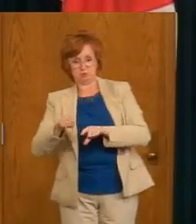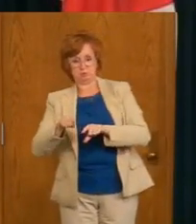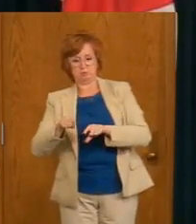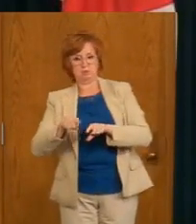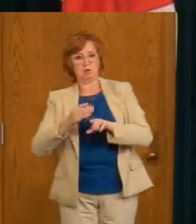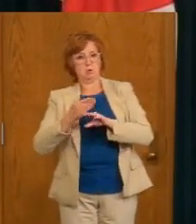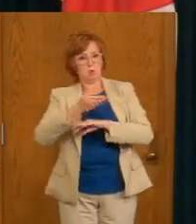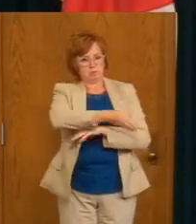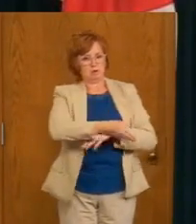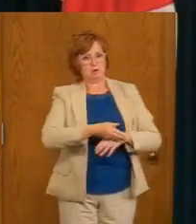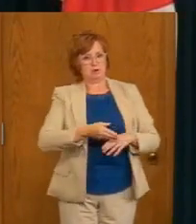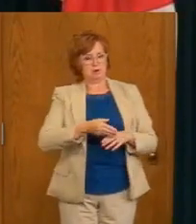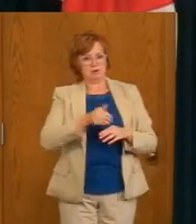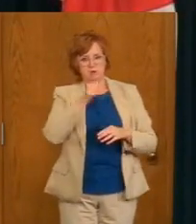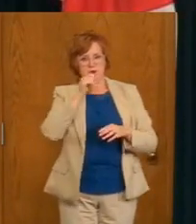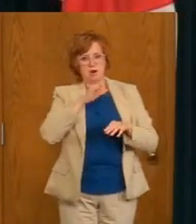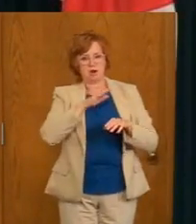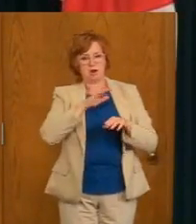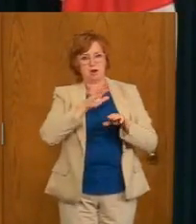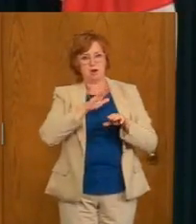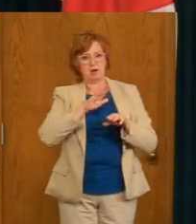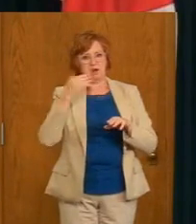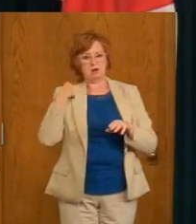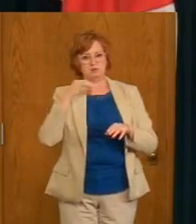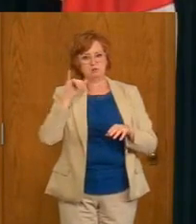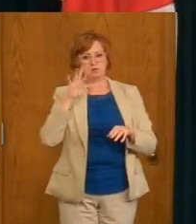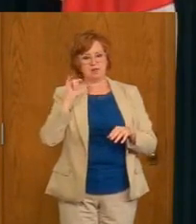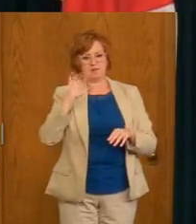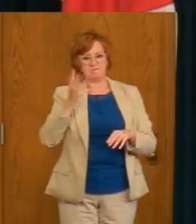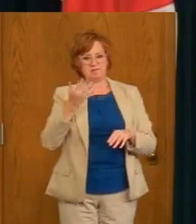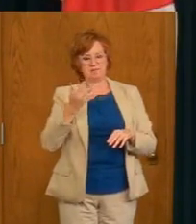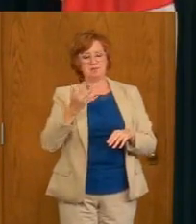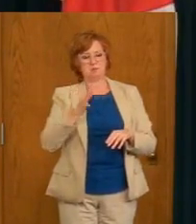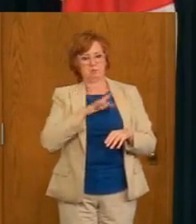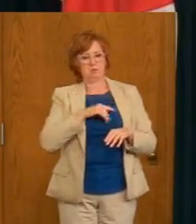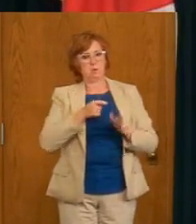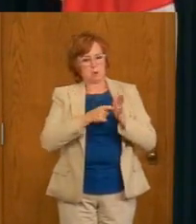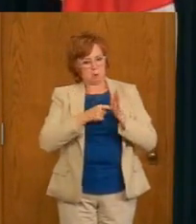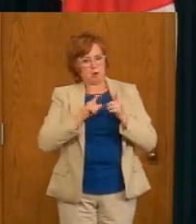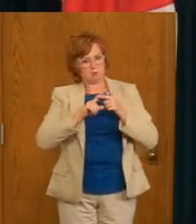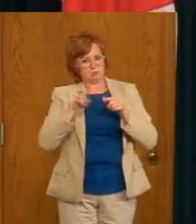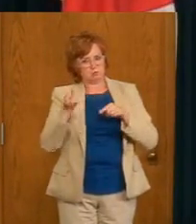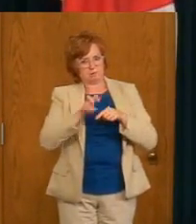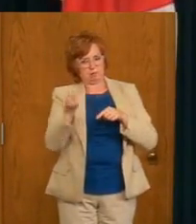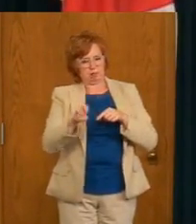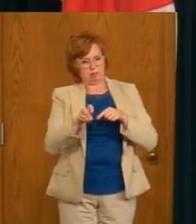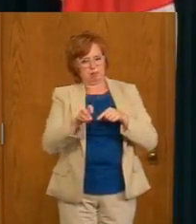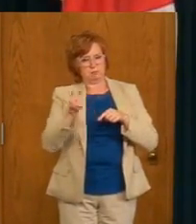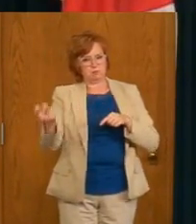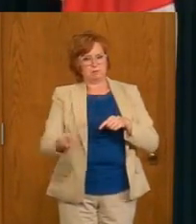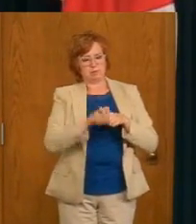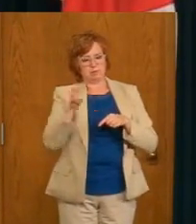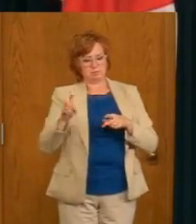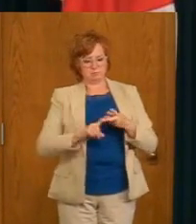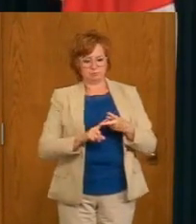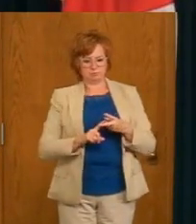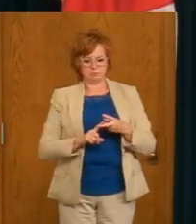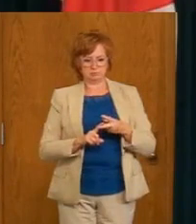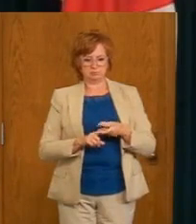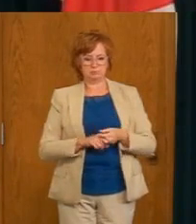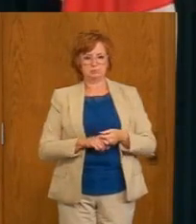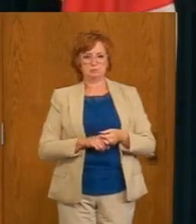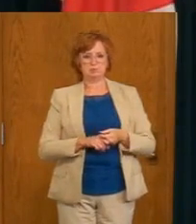at this point, but that may happen. But certainly, I think at this point, it is time to, especially for those who are fully vaccinated and want